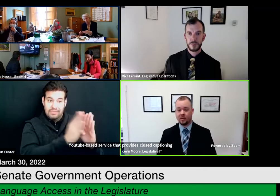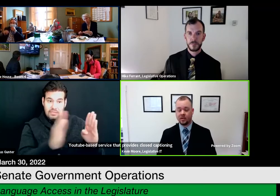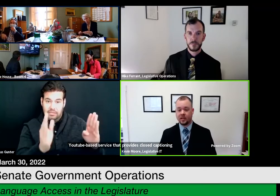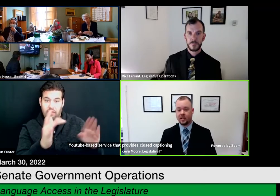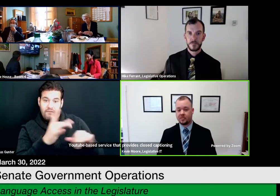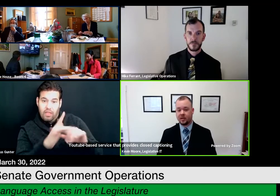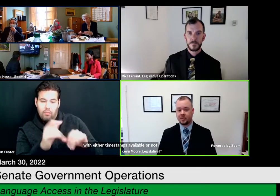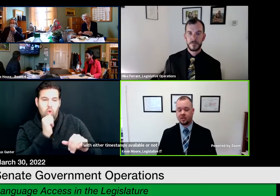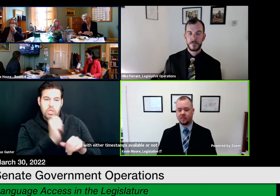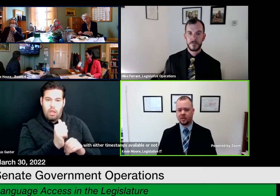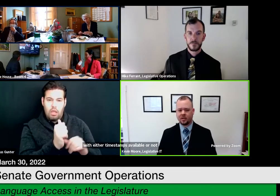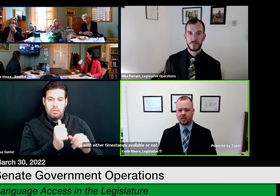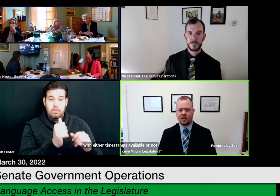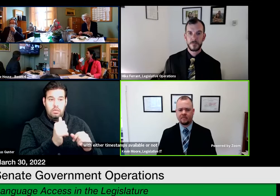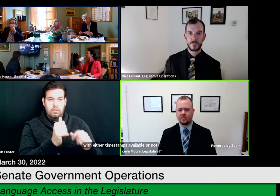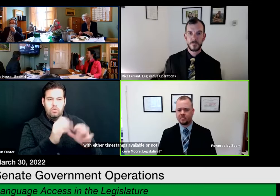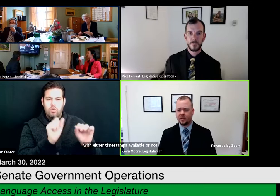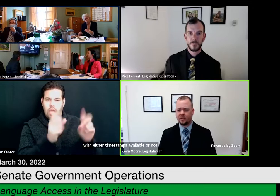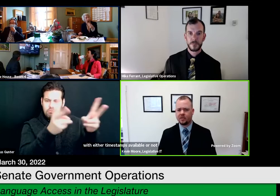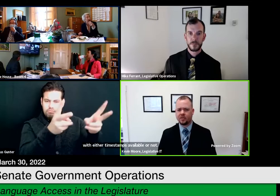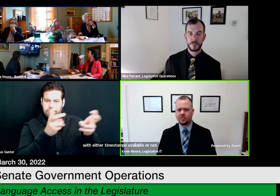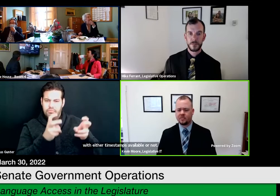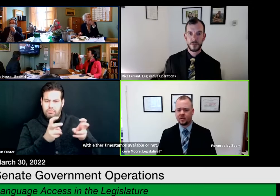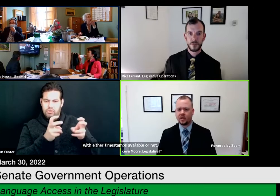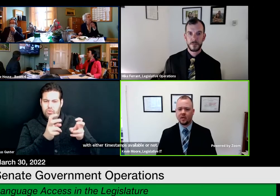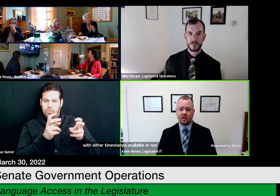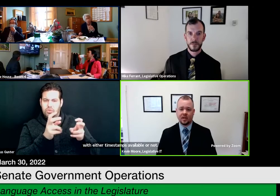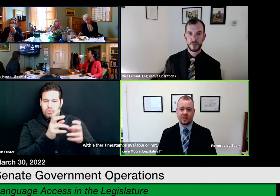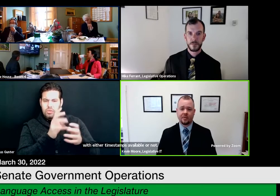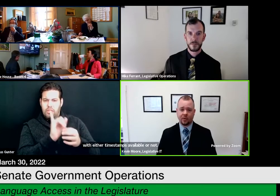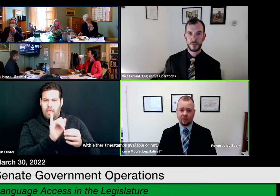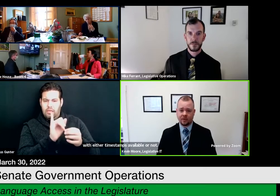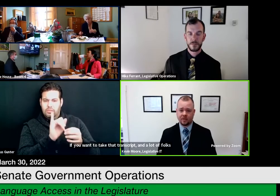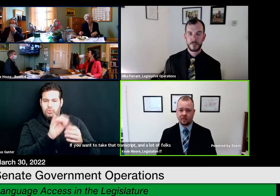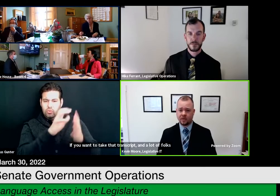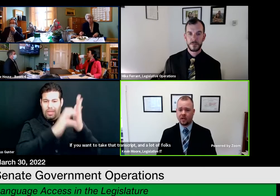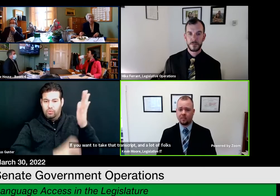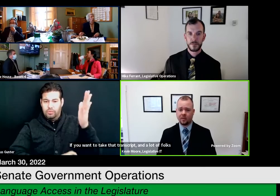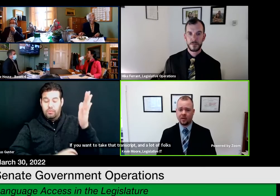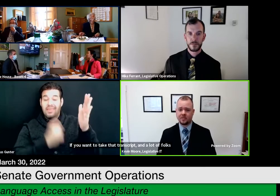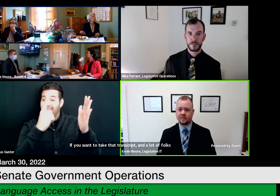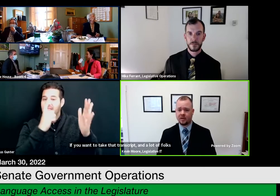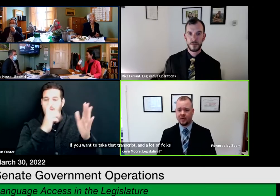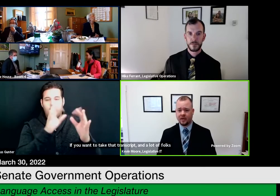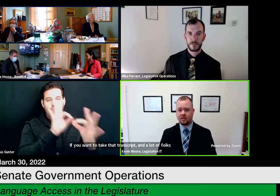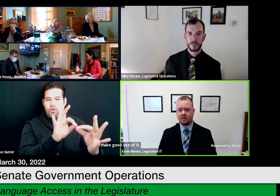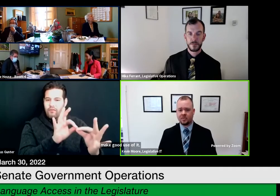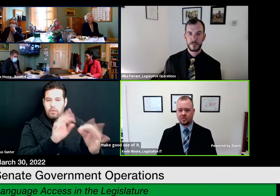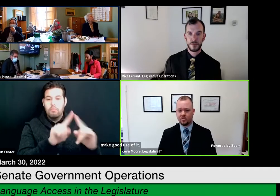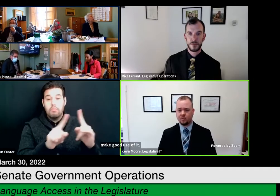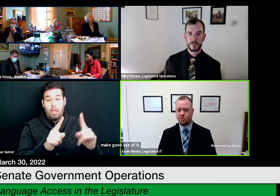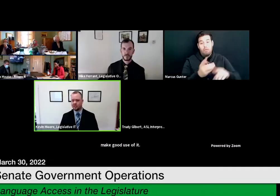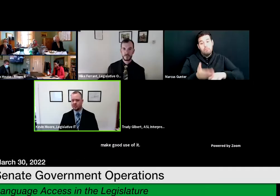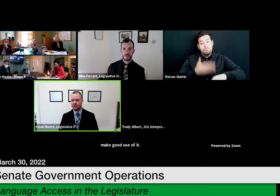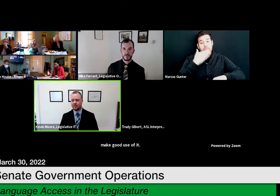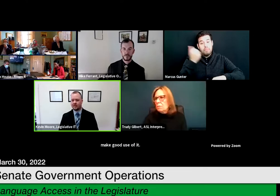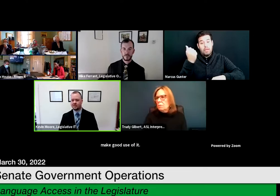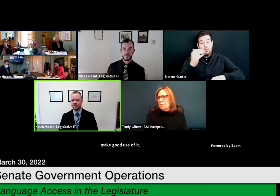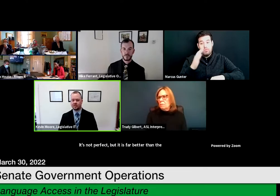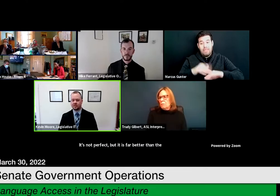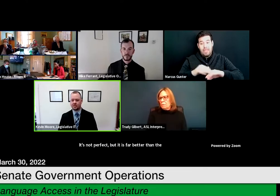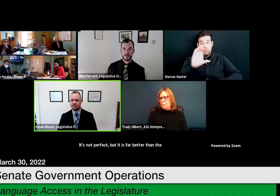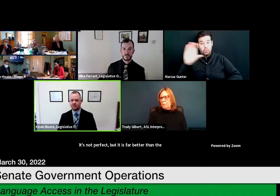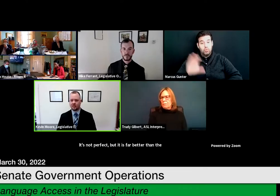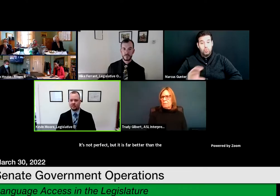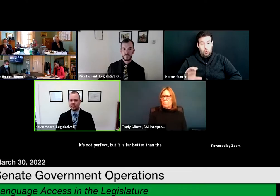if you want to take that transcript. And a lot of folks make good use of it. It's not perfect, but it is far better than the Zoom real-time